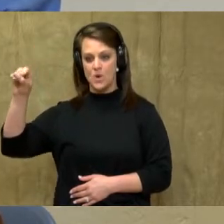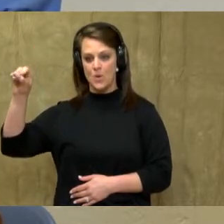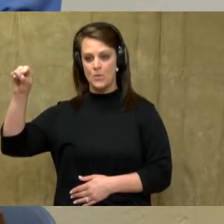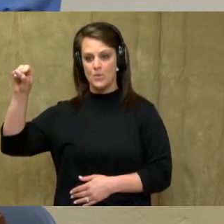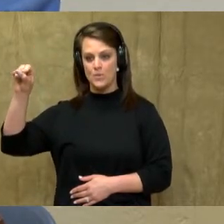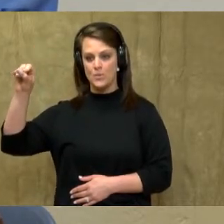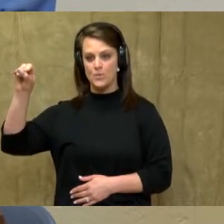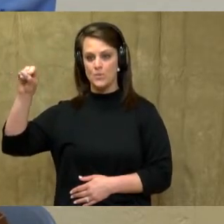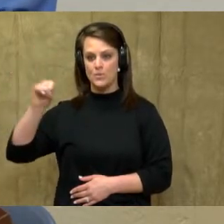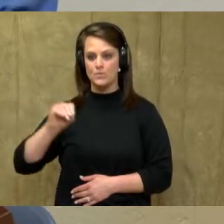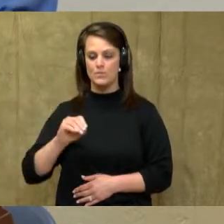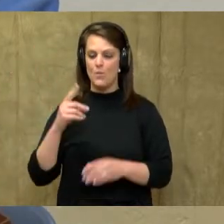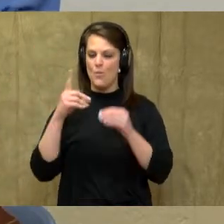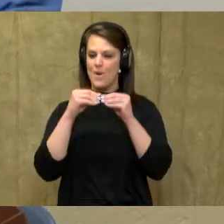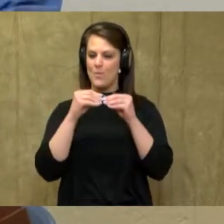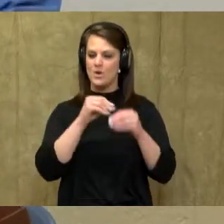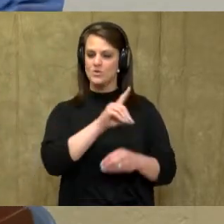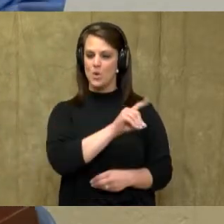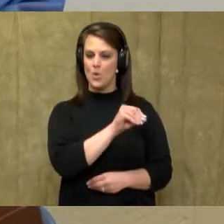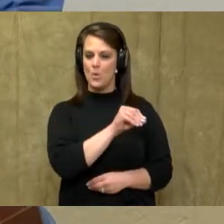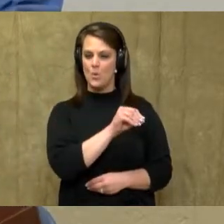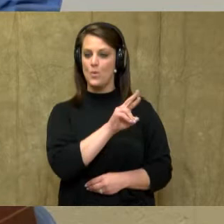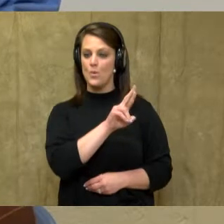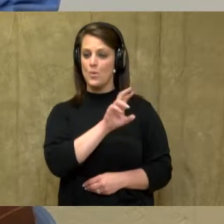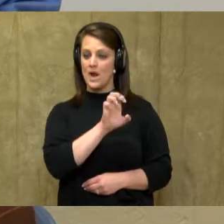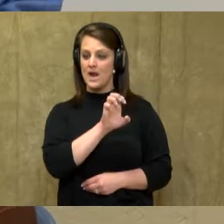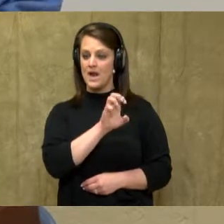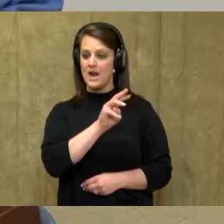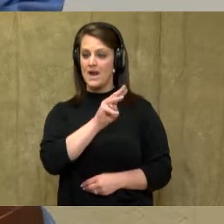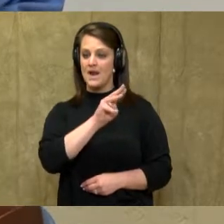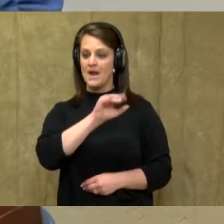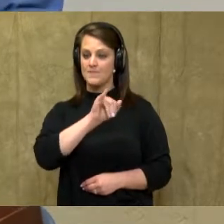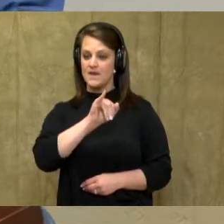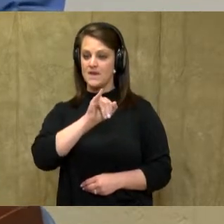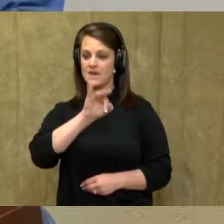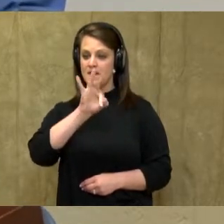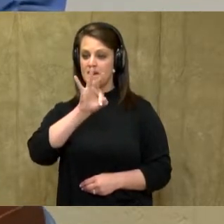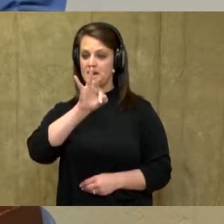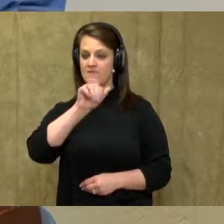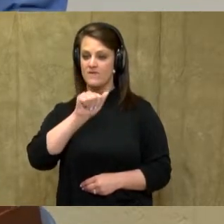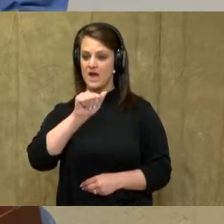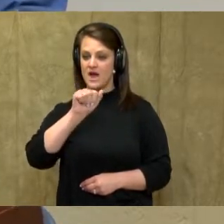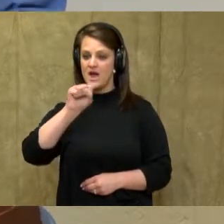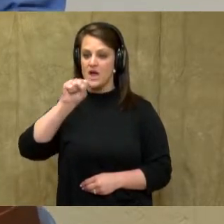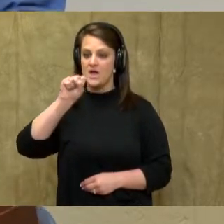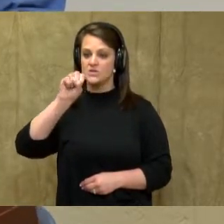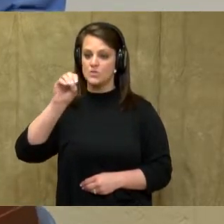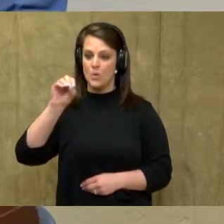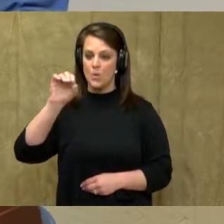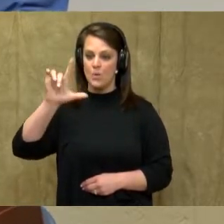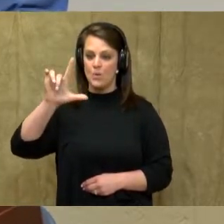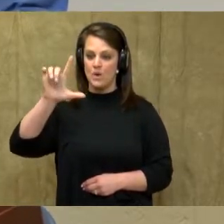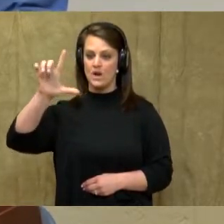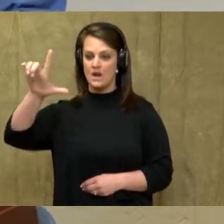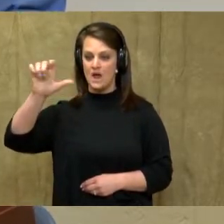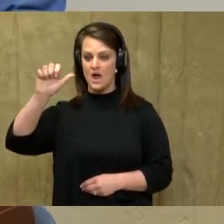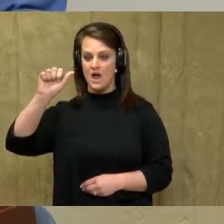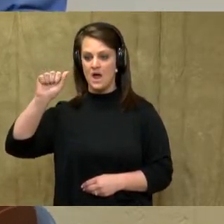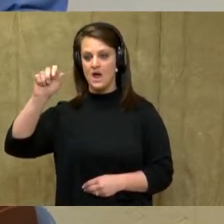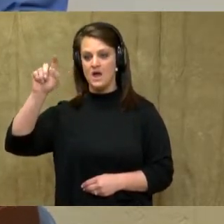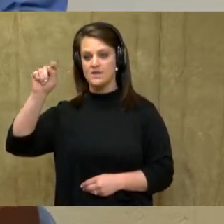ti, do. One more. Do, re, mi, fa,